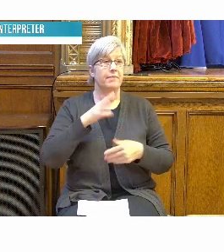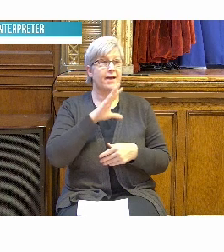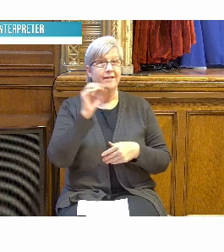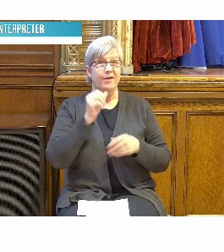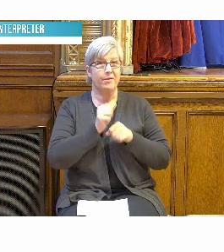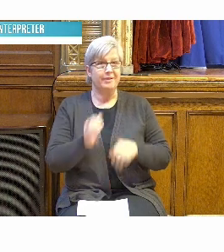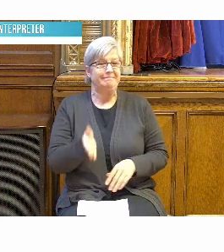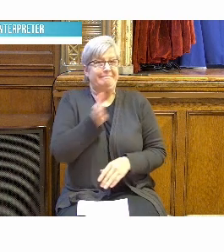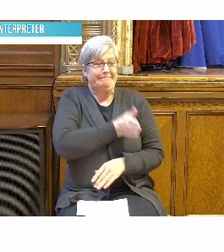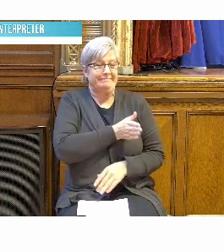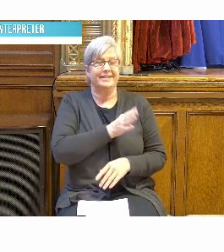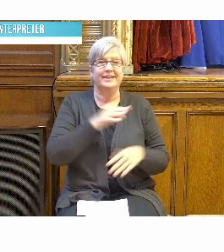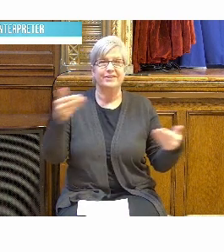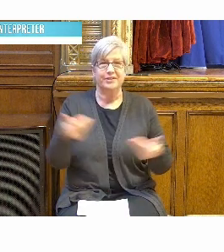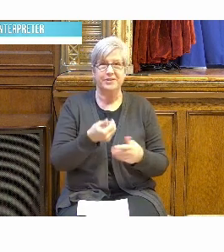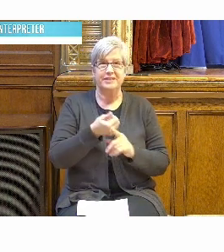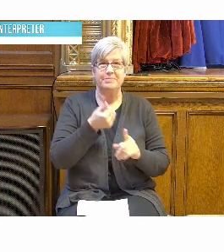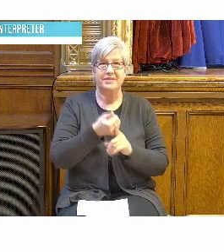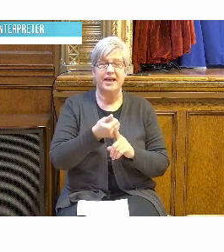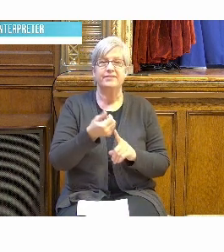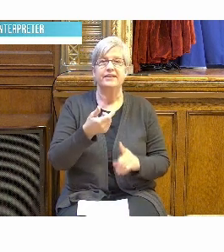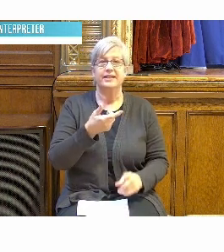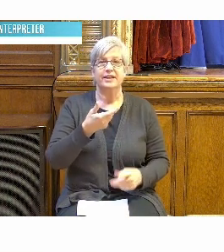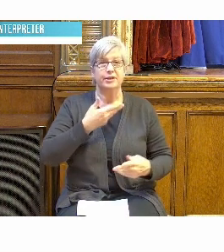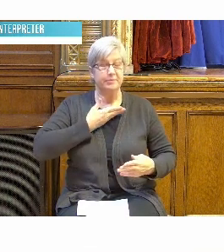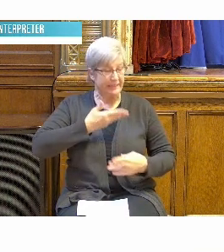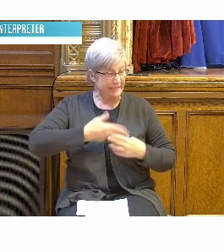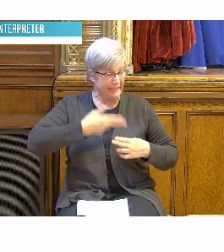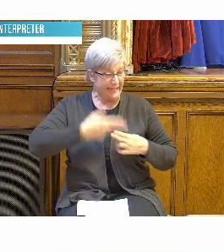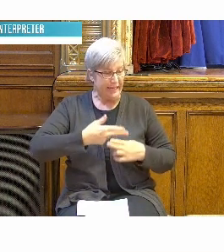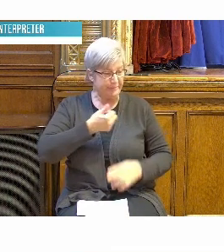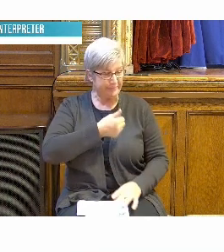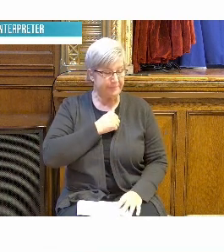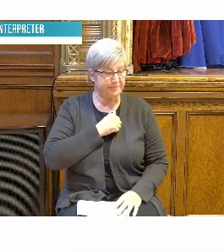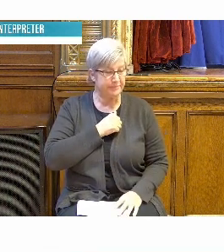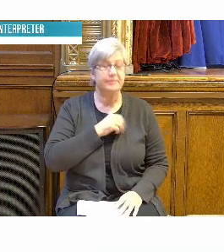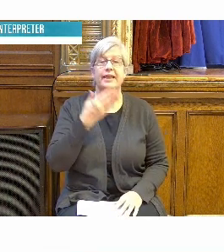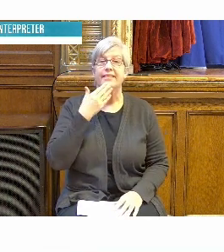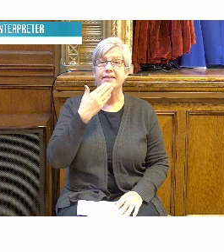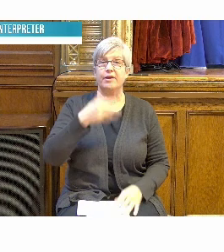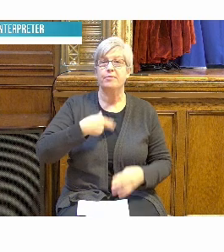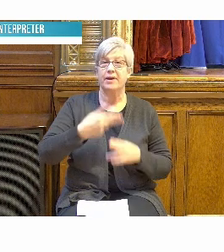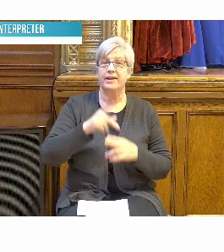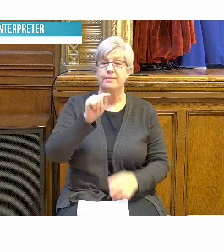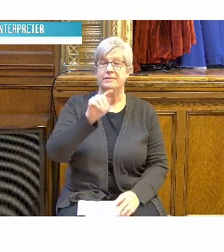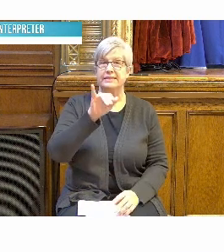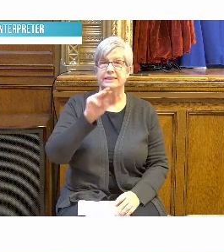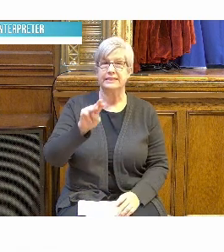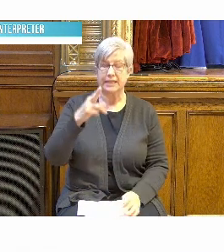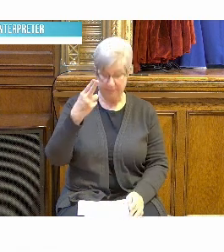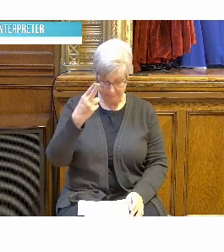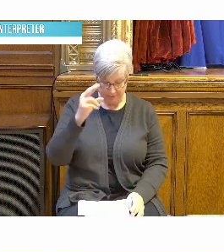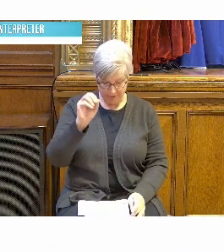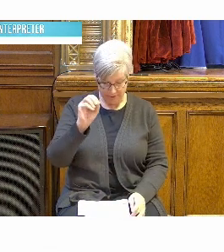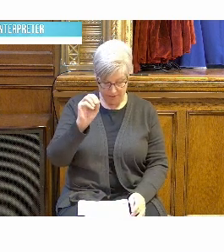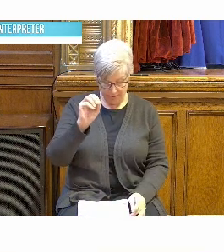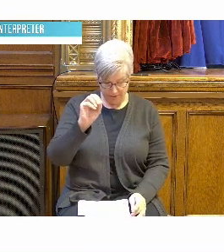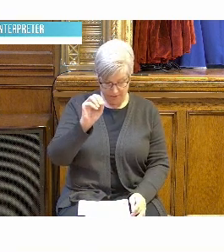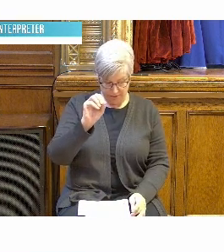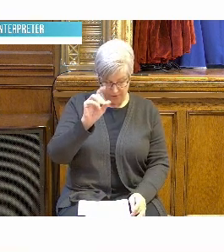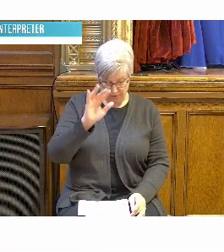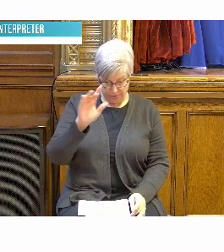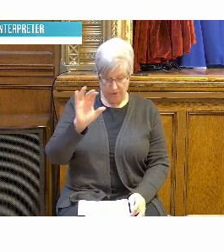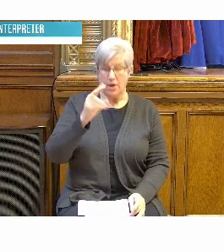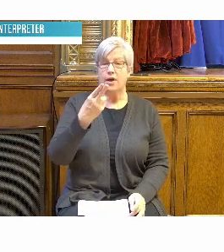colleague next to me, this commissioner, if he could please introduce himself. Thank you. My name is Tim Hogues, and I am one of